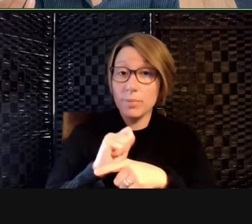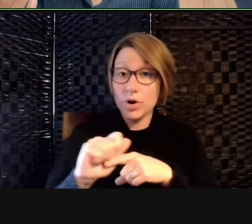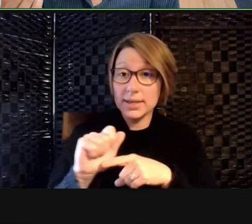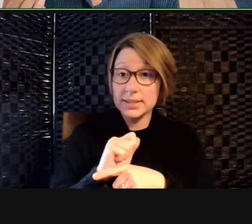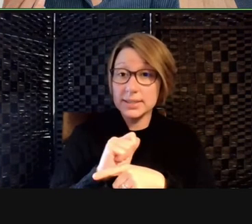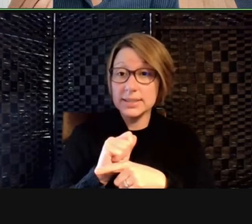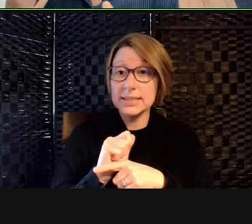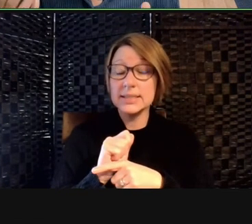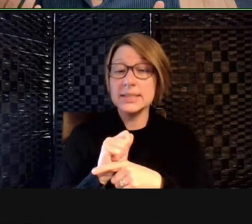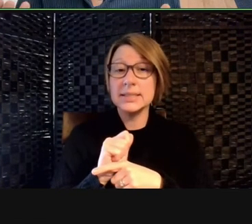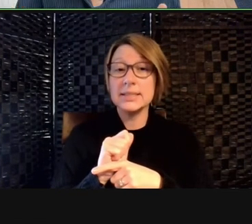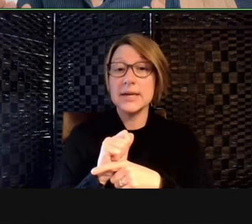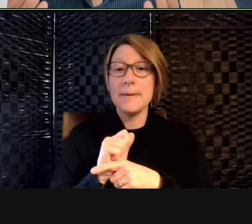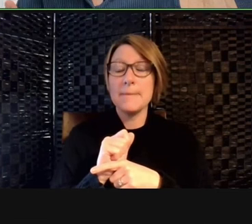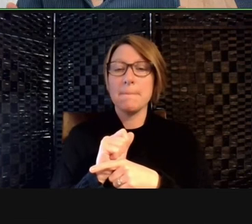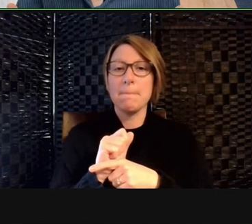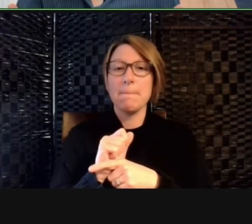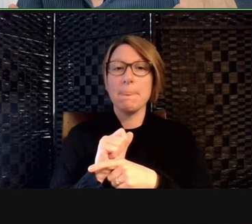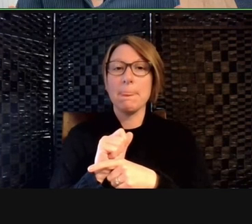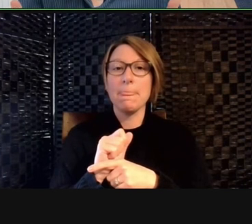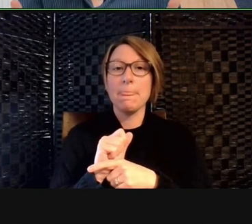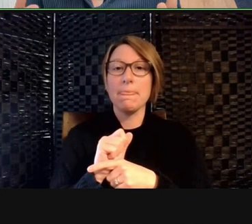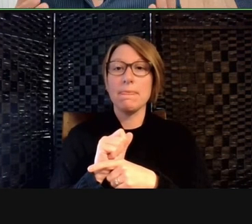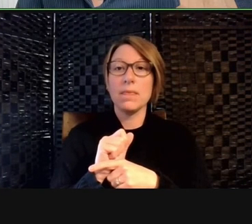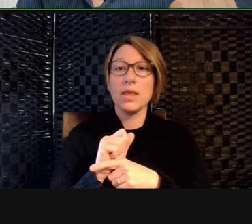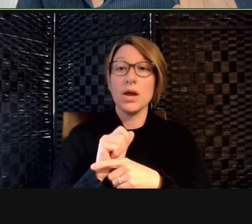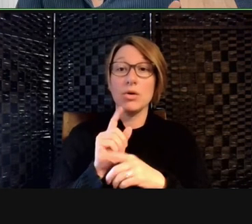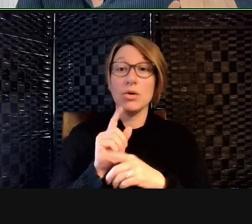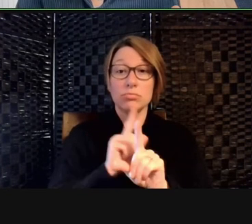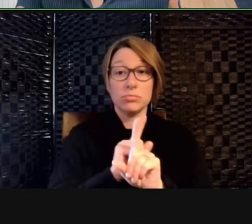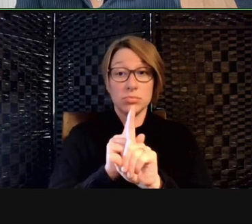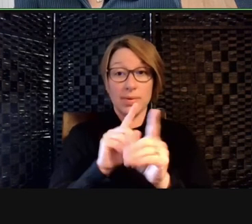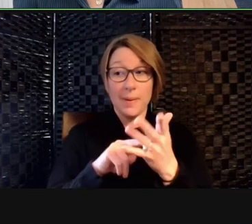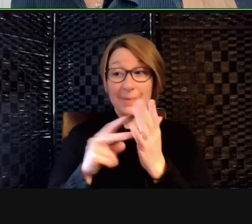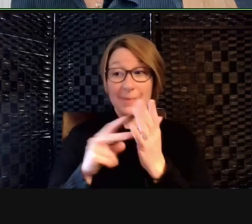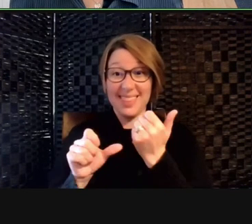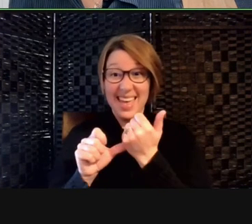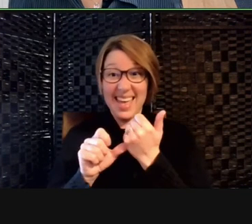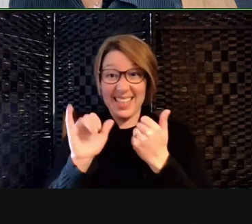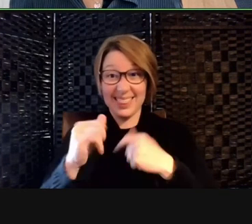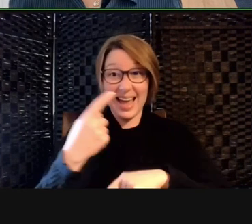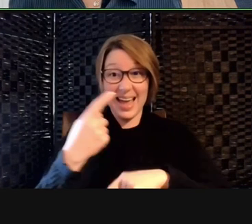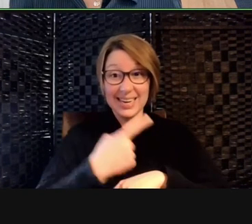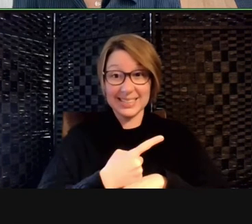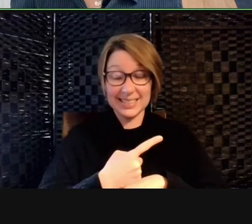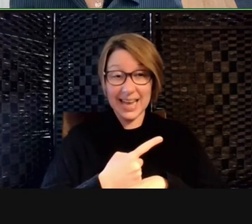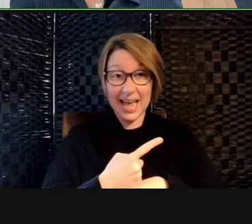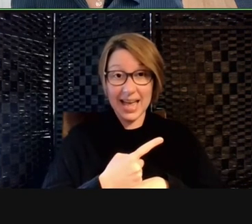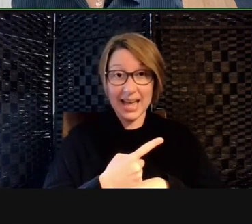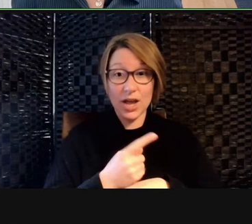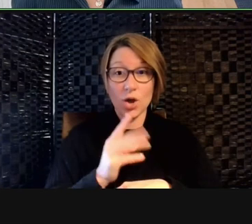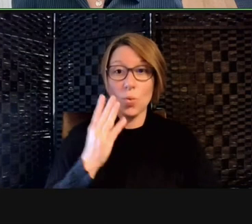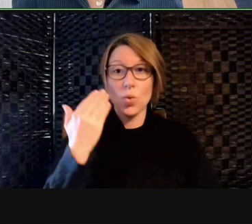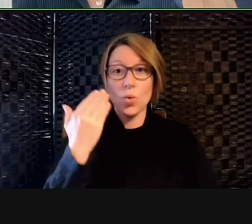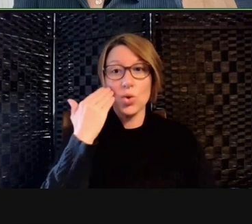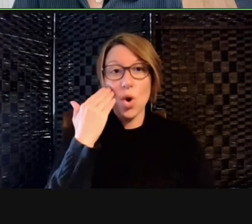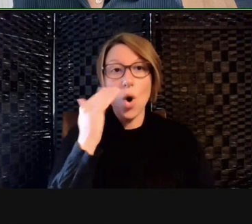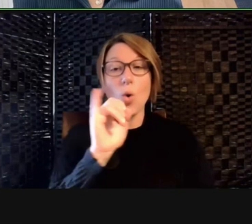allowed the aide that day to have recognized that Jet was telling her open. She was telling her